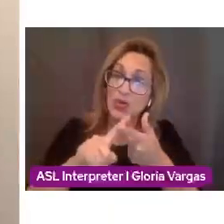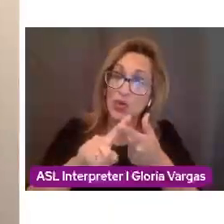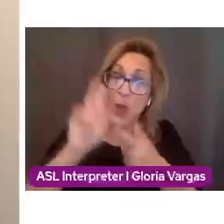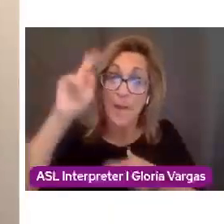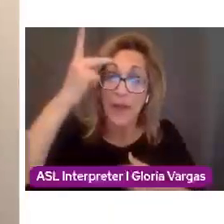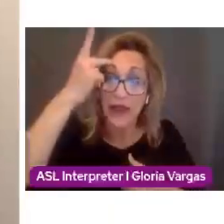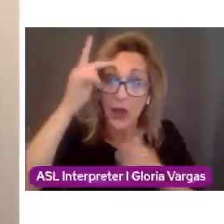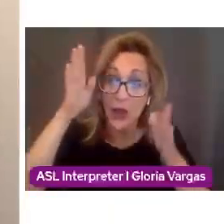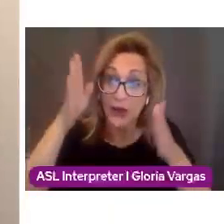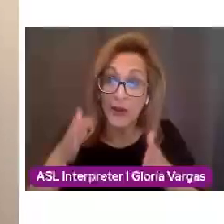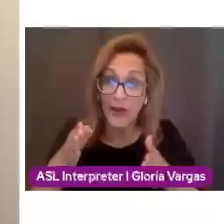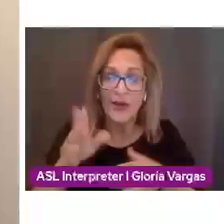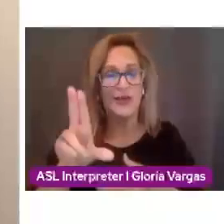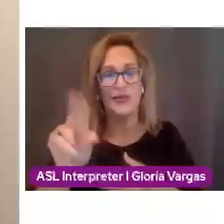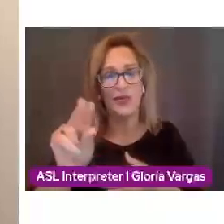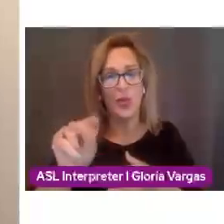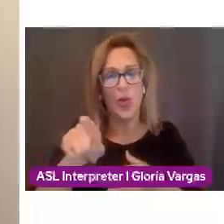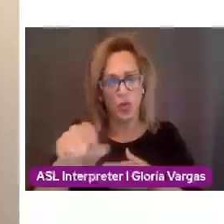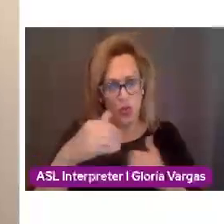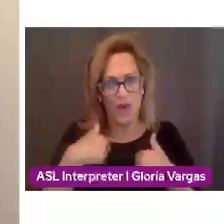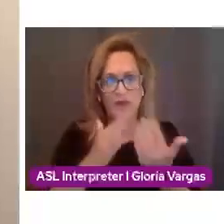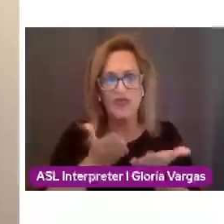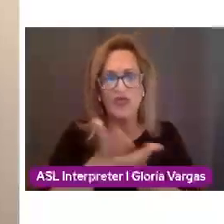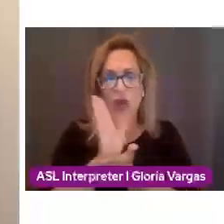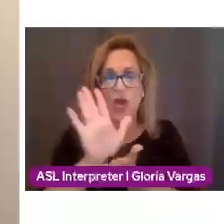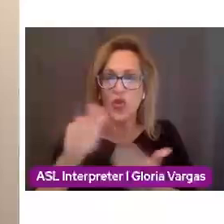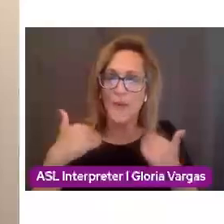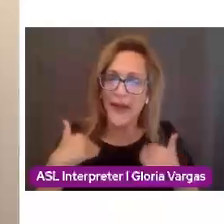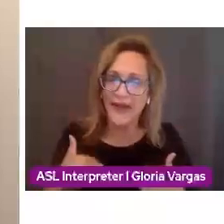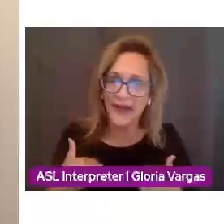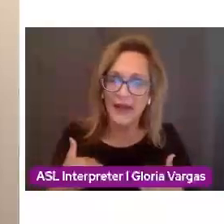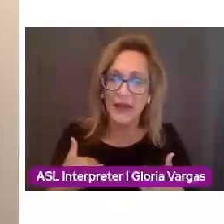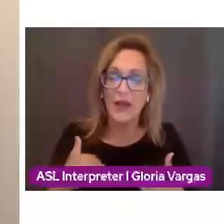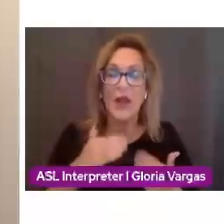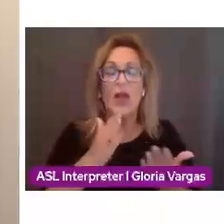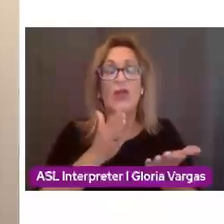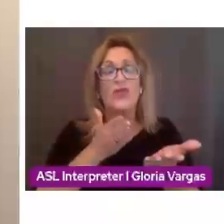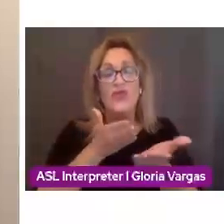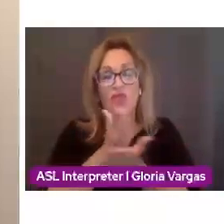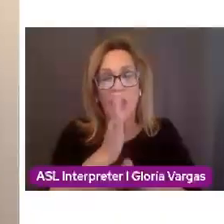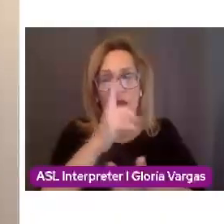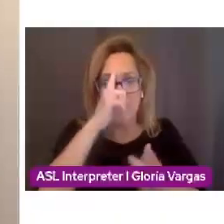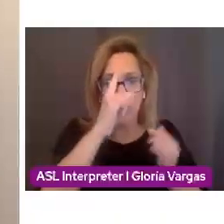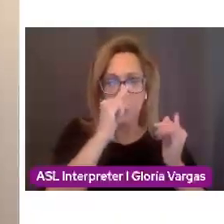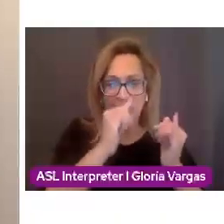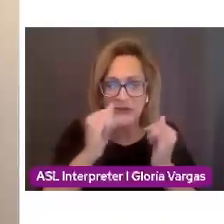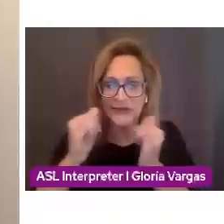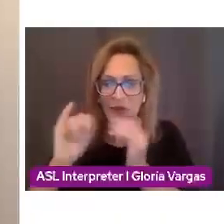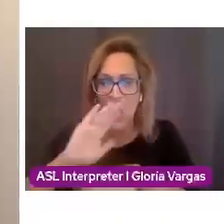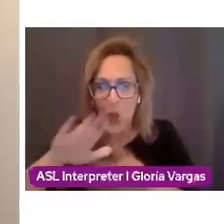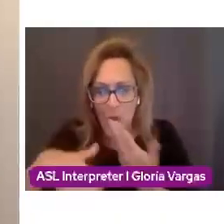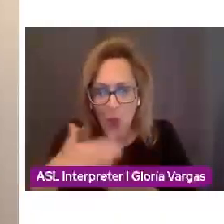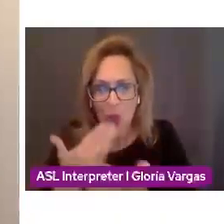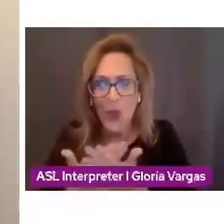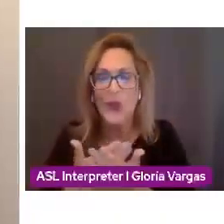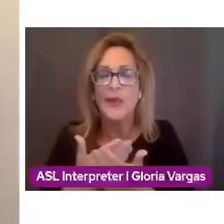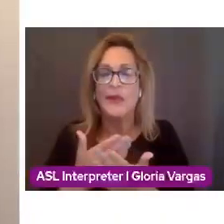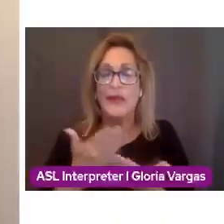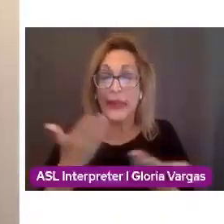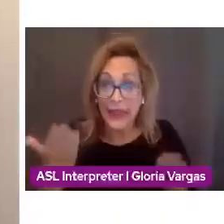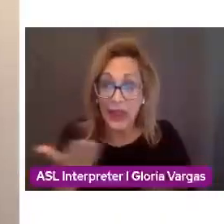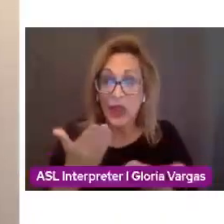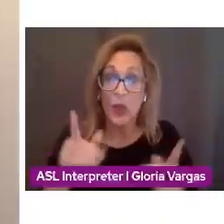Your inalienable right and the right of the individuals and those inalienable rights of the individual here in the